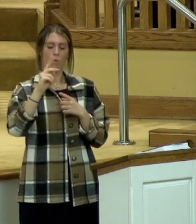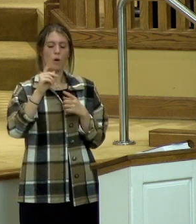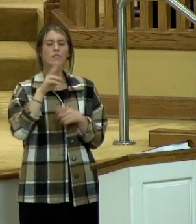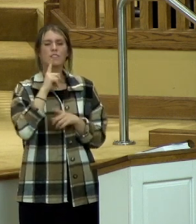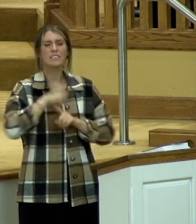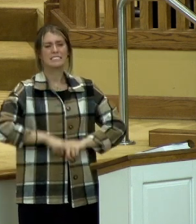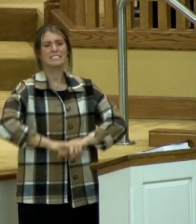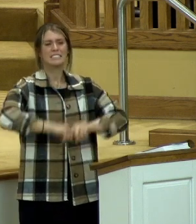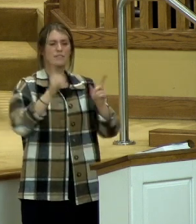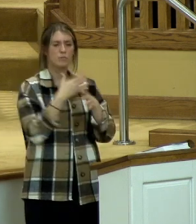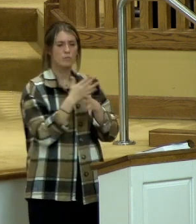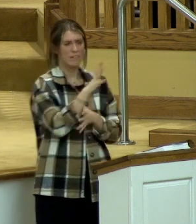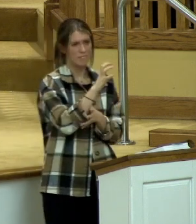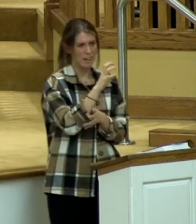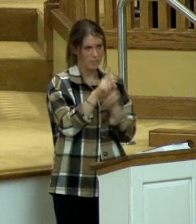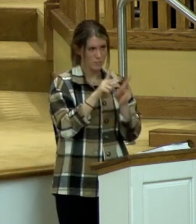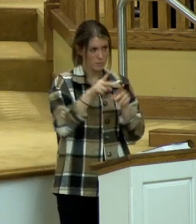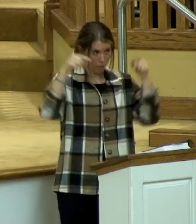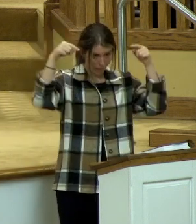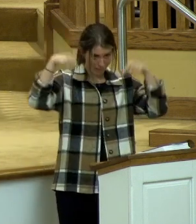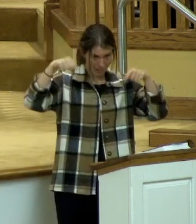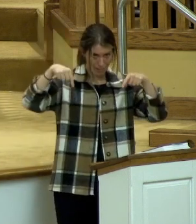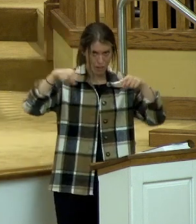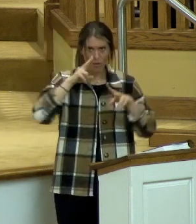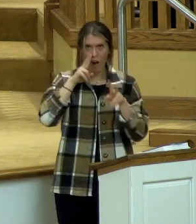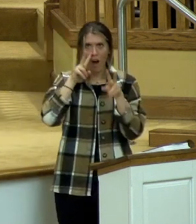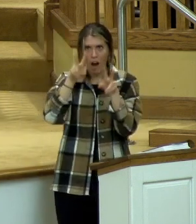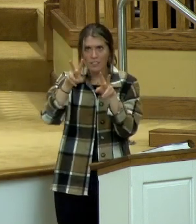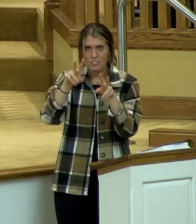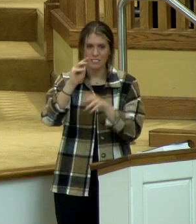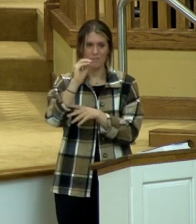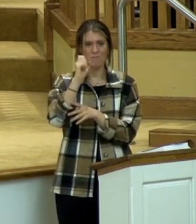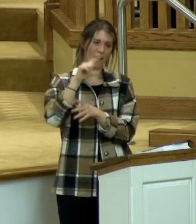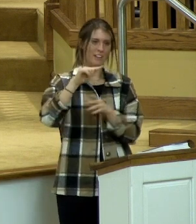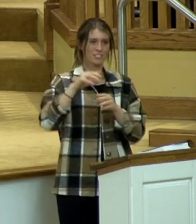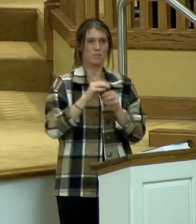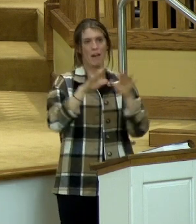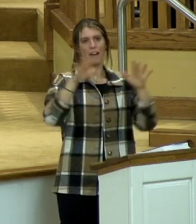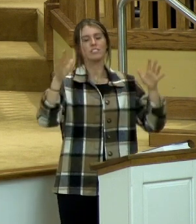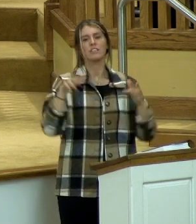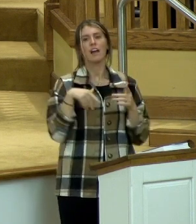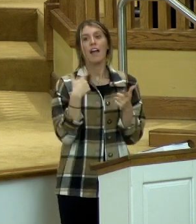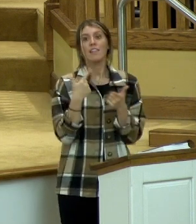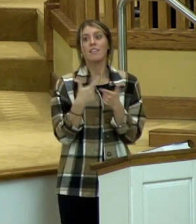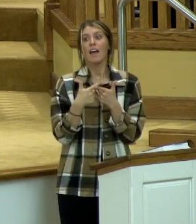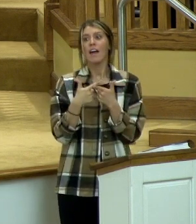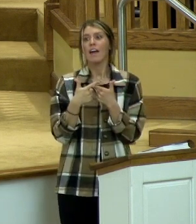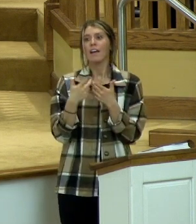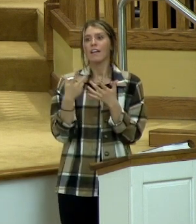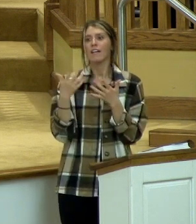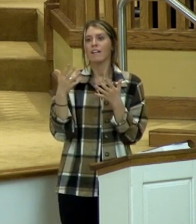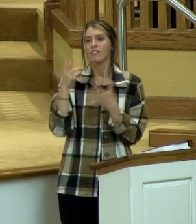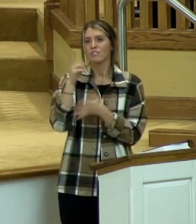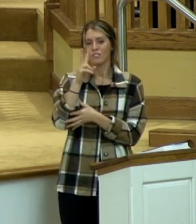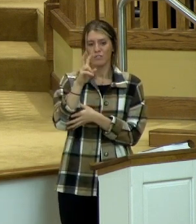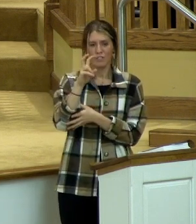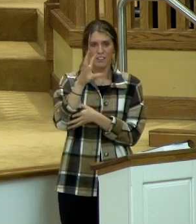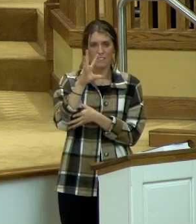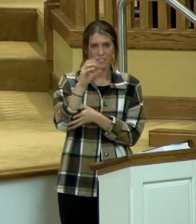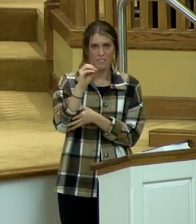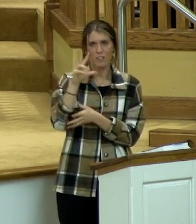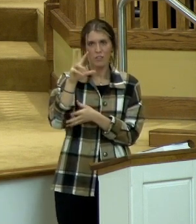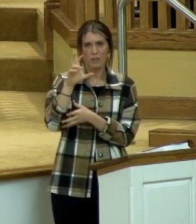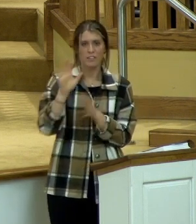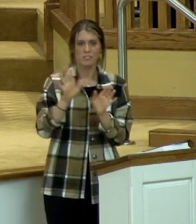the almost 500 people we had here watching a magic show, then all of a sudden there's only about 250 to 300 people here on Sunday